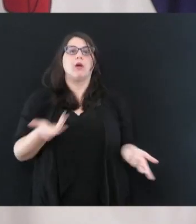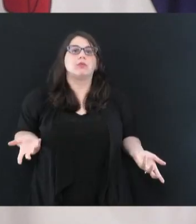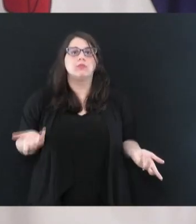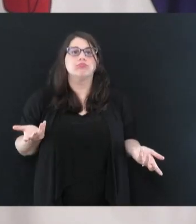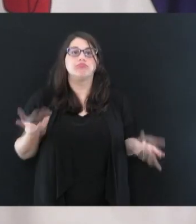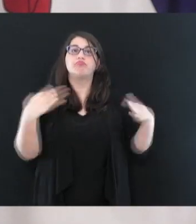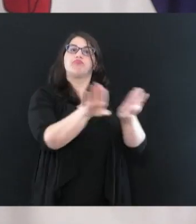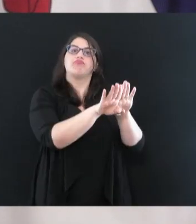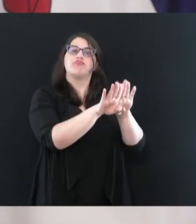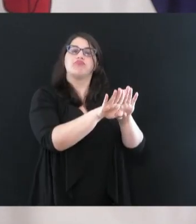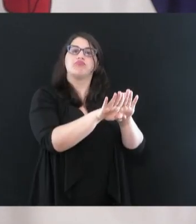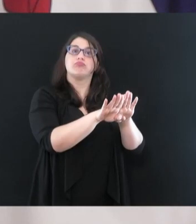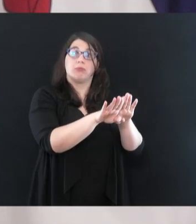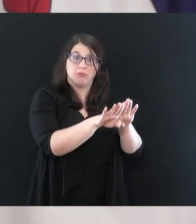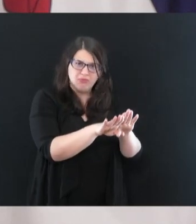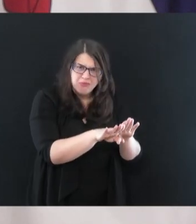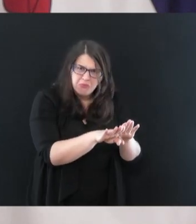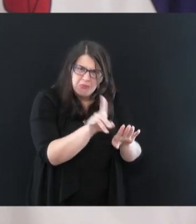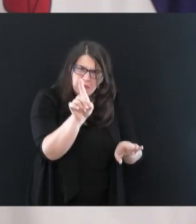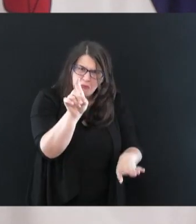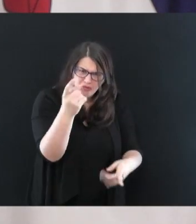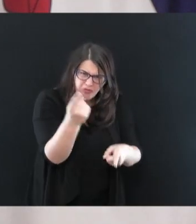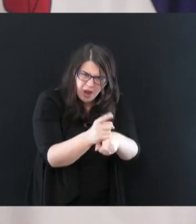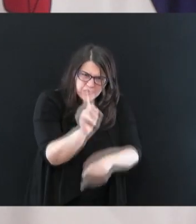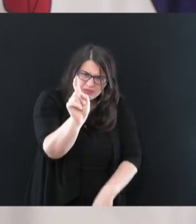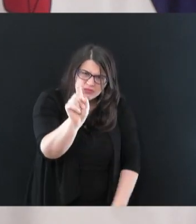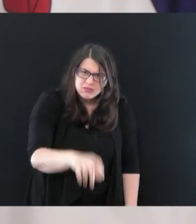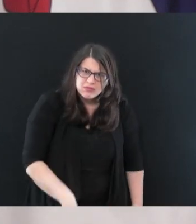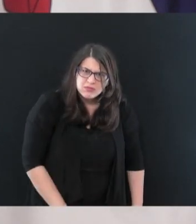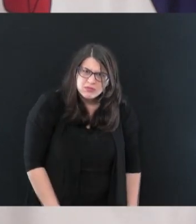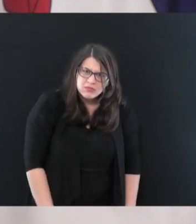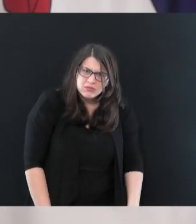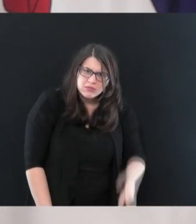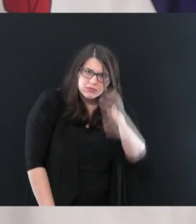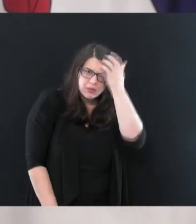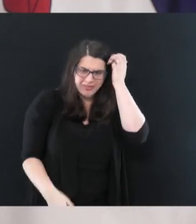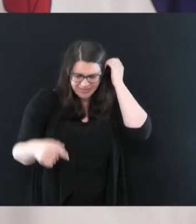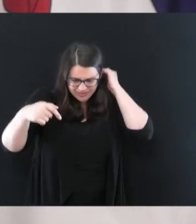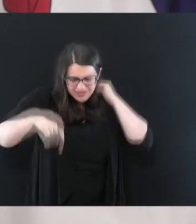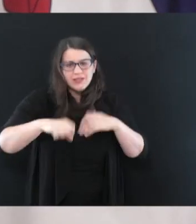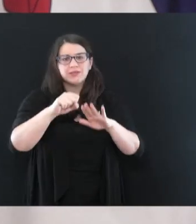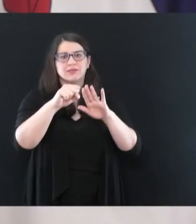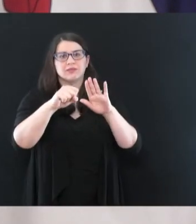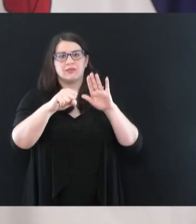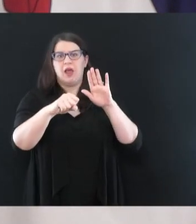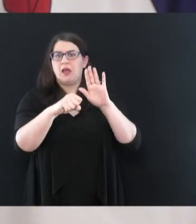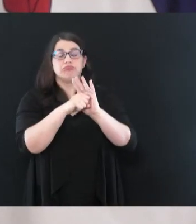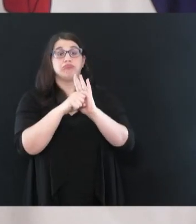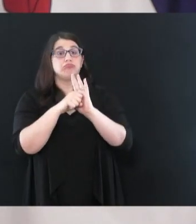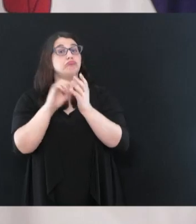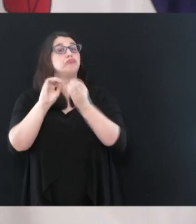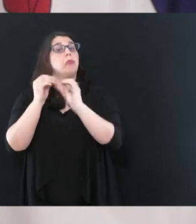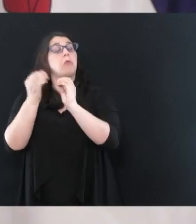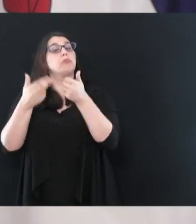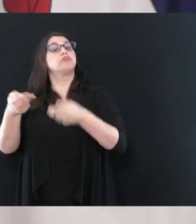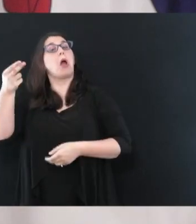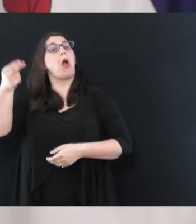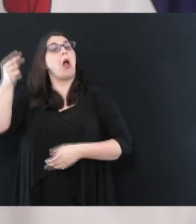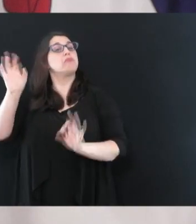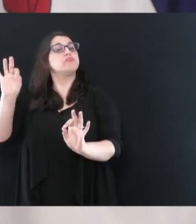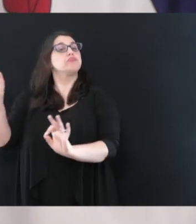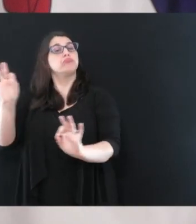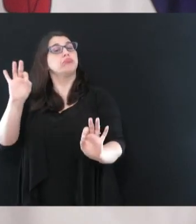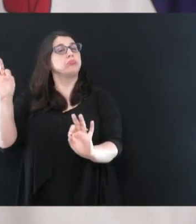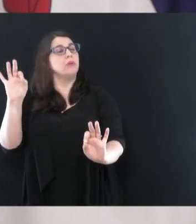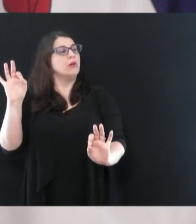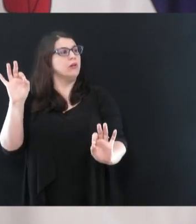Is that the right thing to do? I mean, really and truly in a state that has the best numbers of any state around, would that be the right